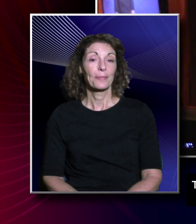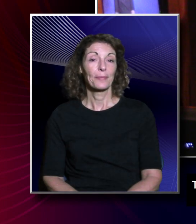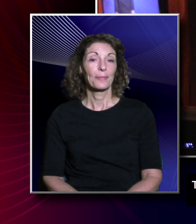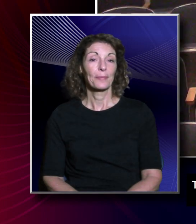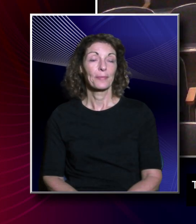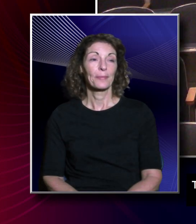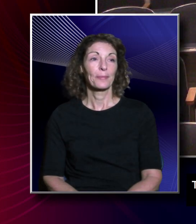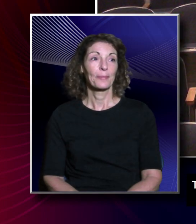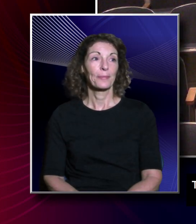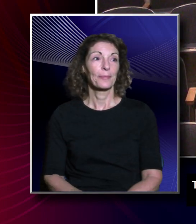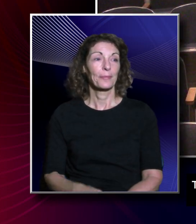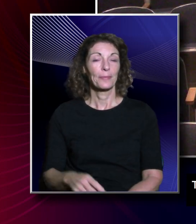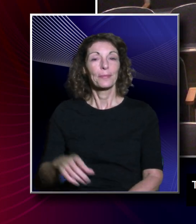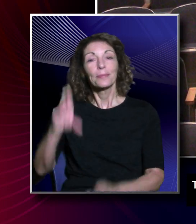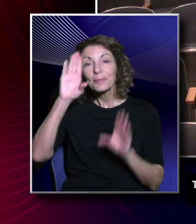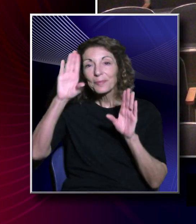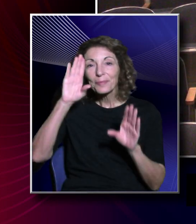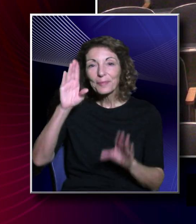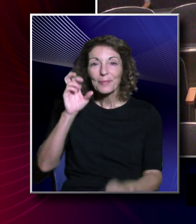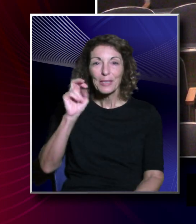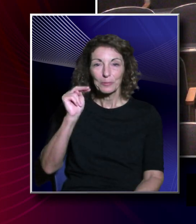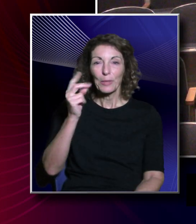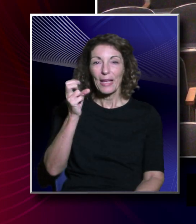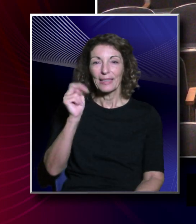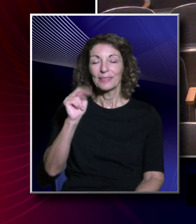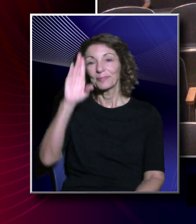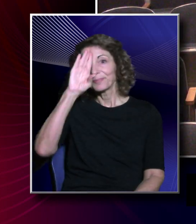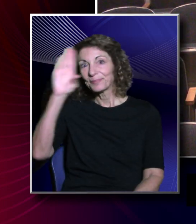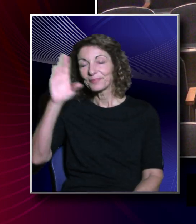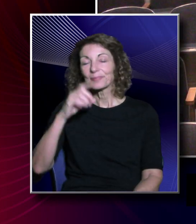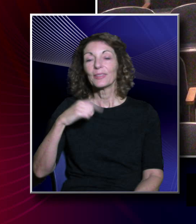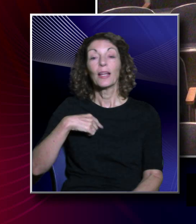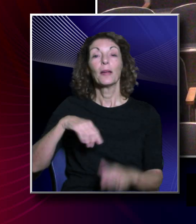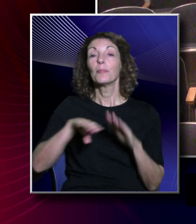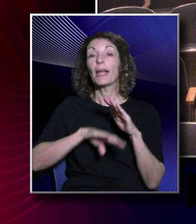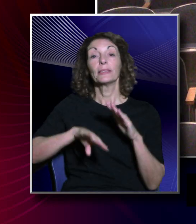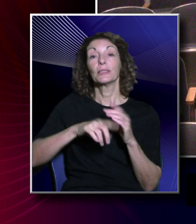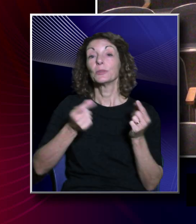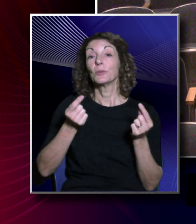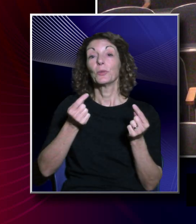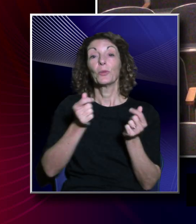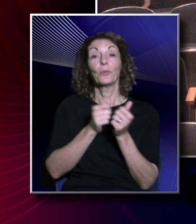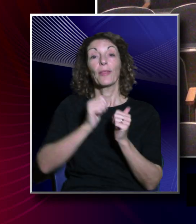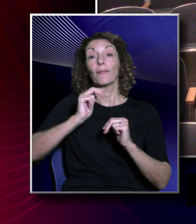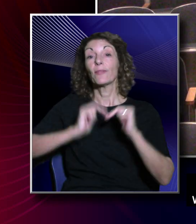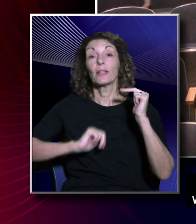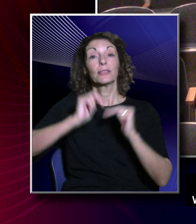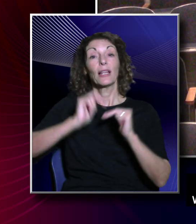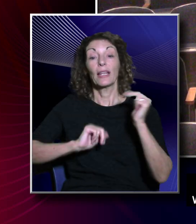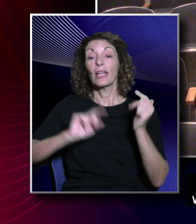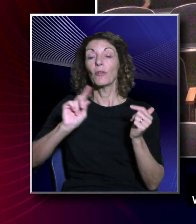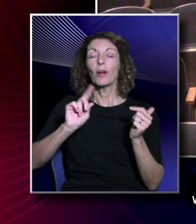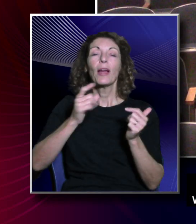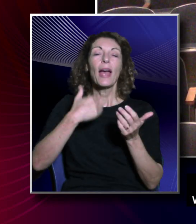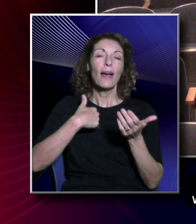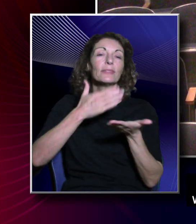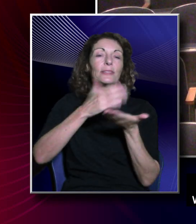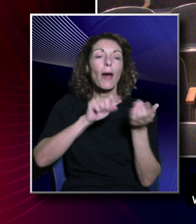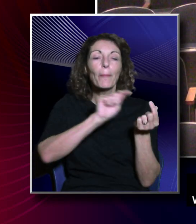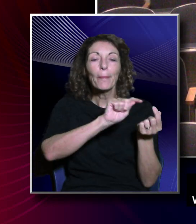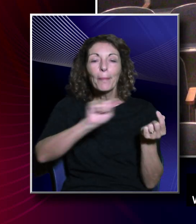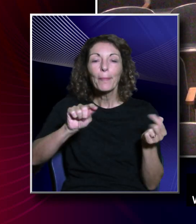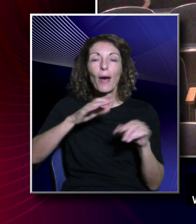Hello. Hello. Yes, so basically what we do with facilities that we have, certain facilities on